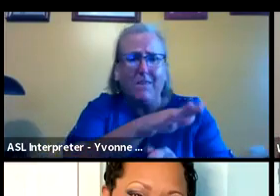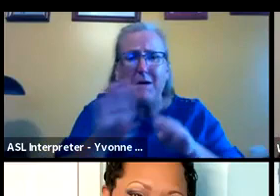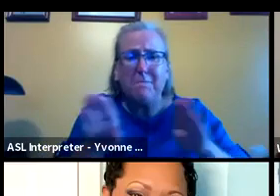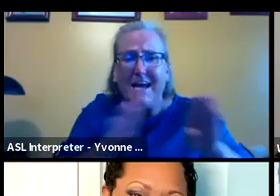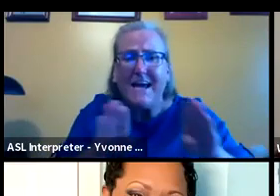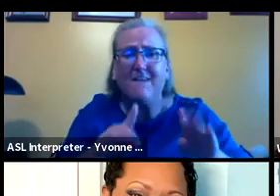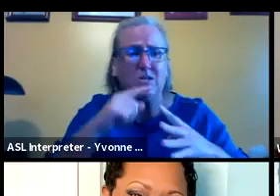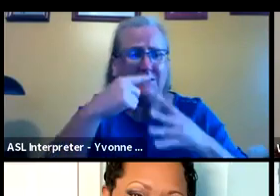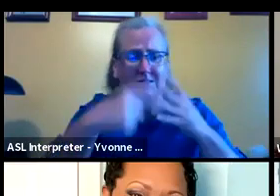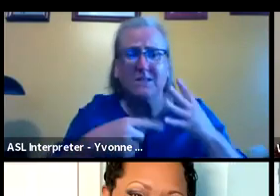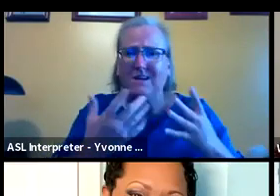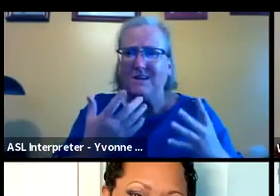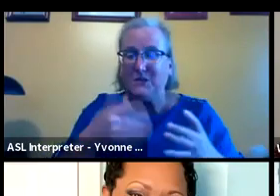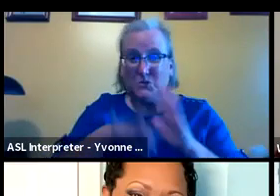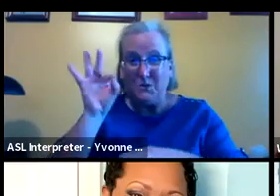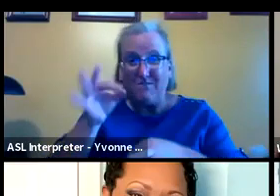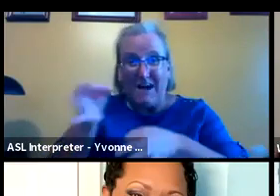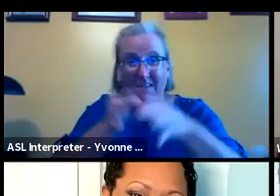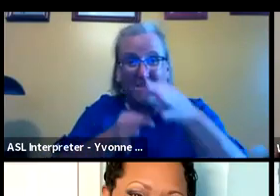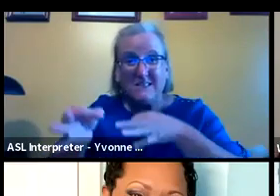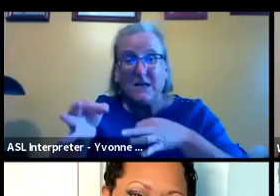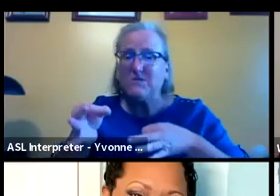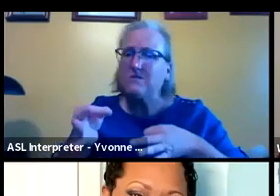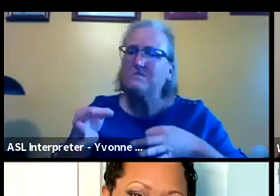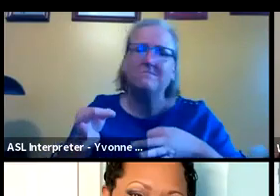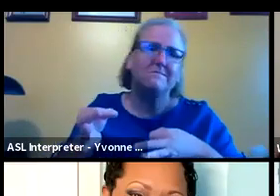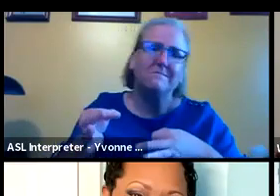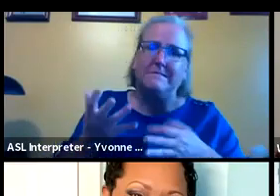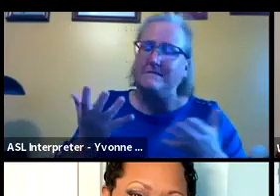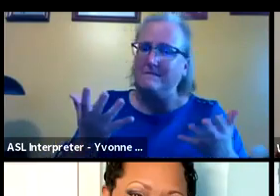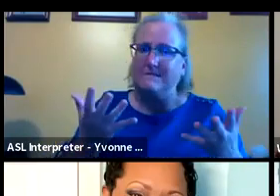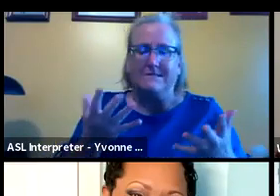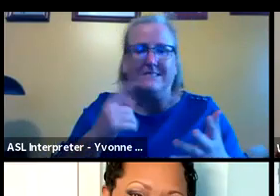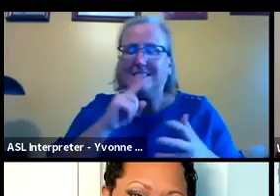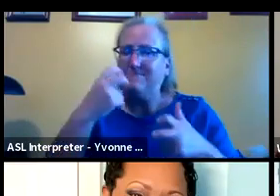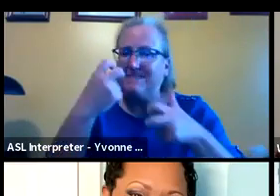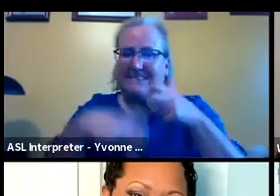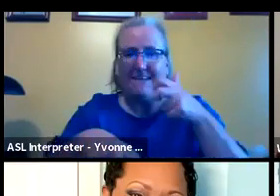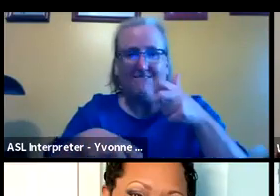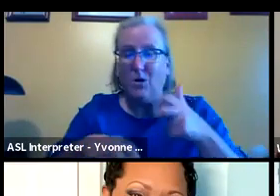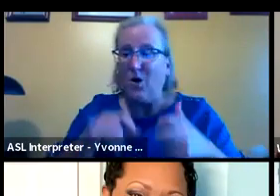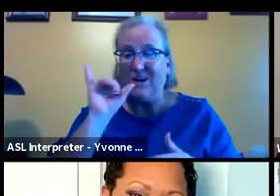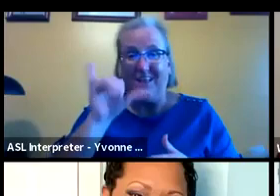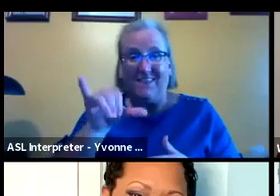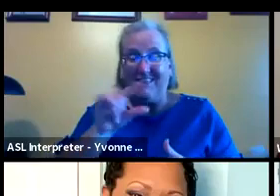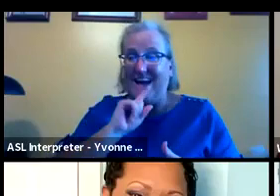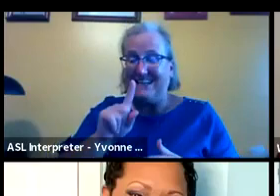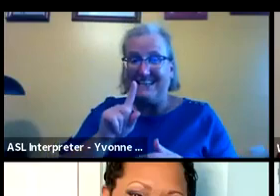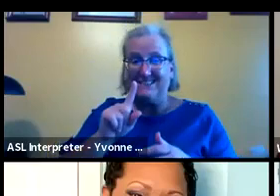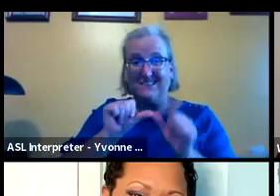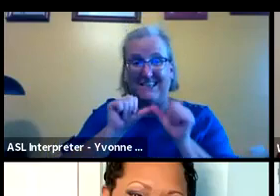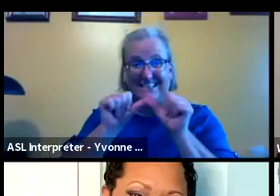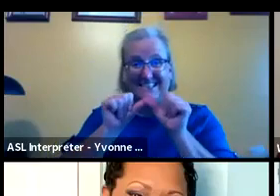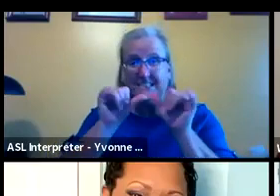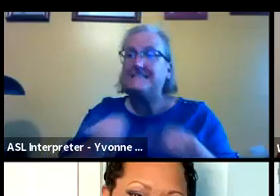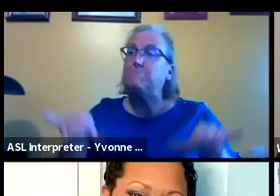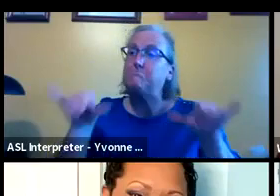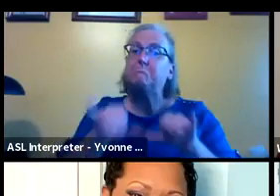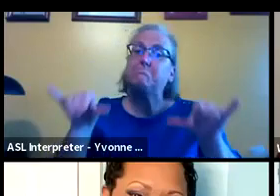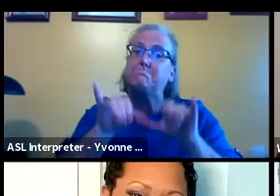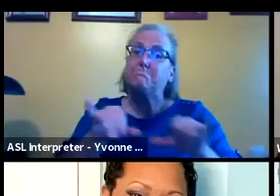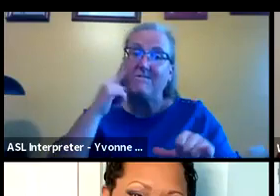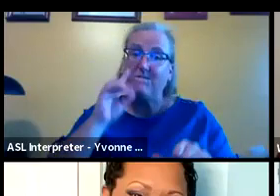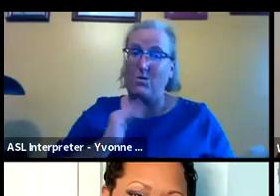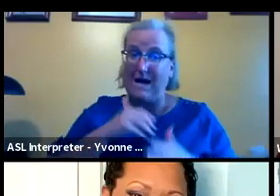finding a substitute, perhaps if a teacher is absent and we can find one, does not ensure consistency in education for our neediest